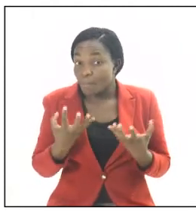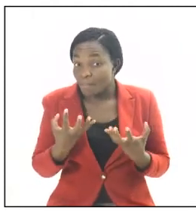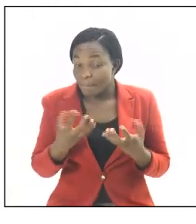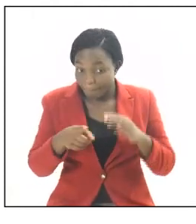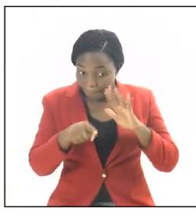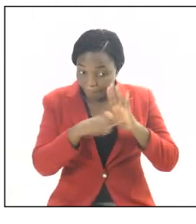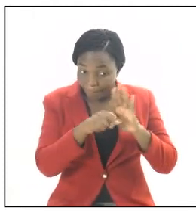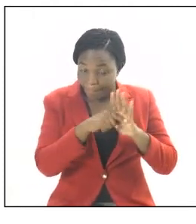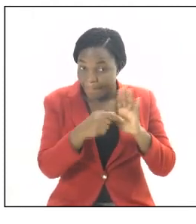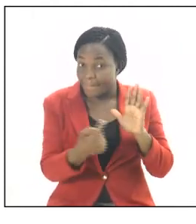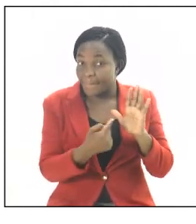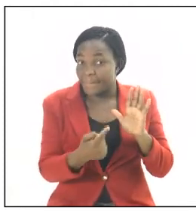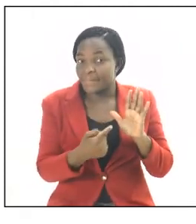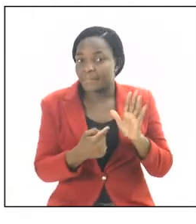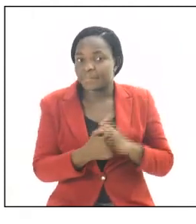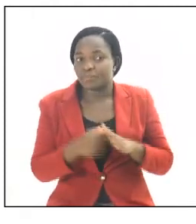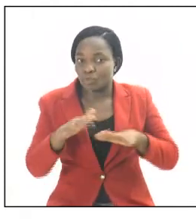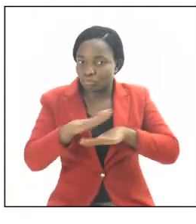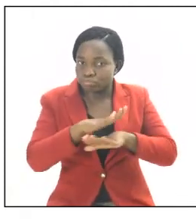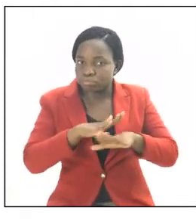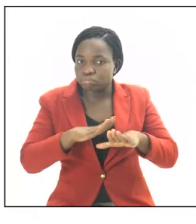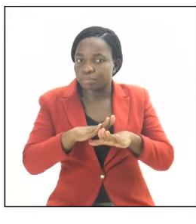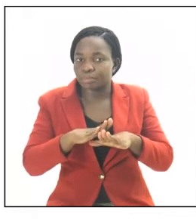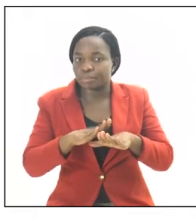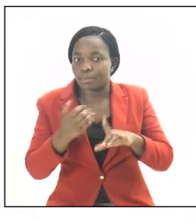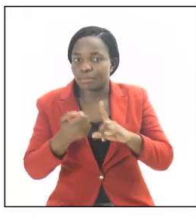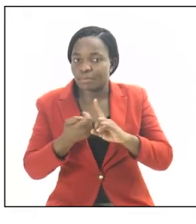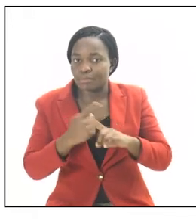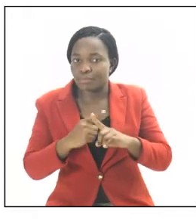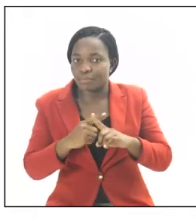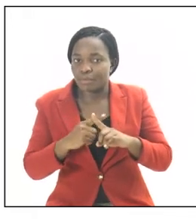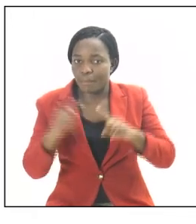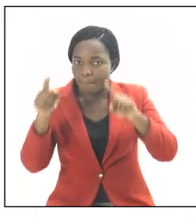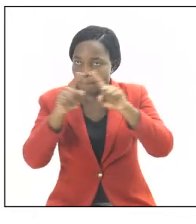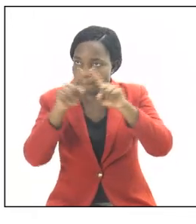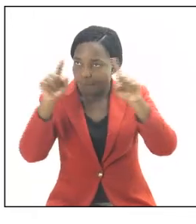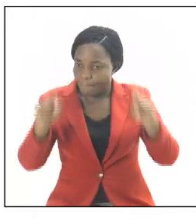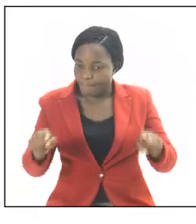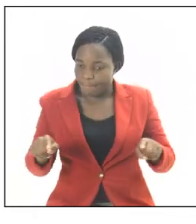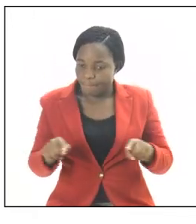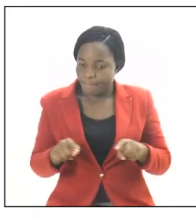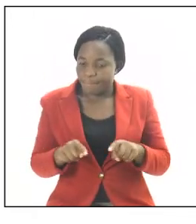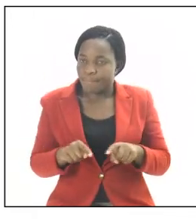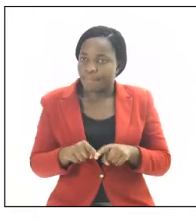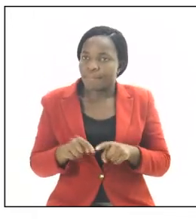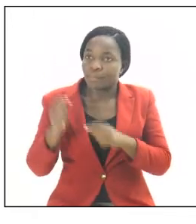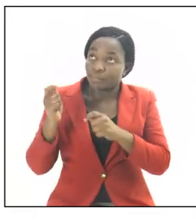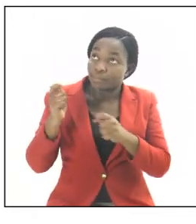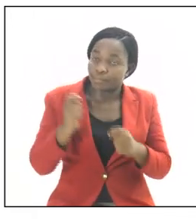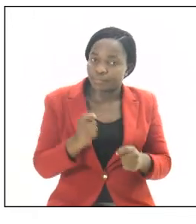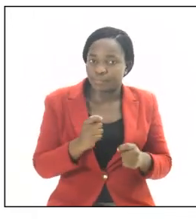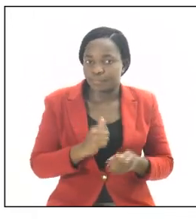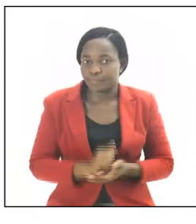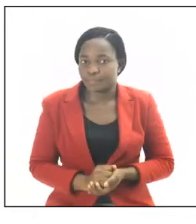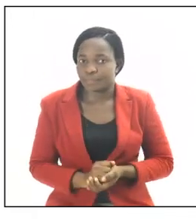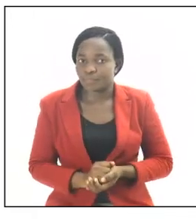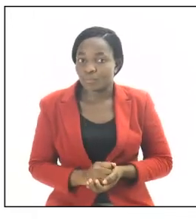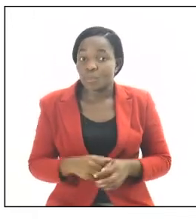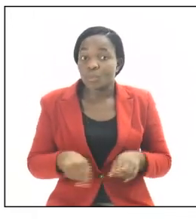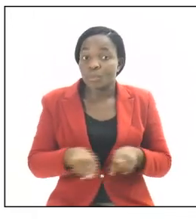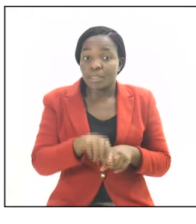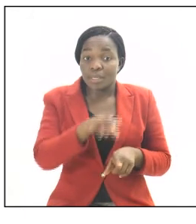subtract the area of the kite from the area of the rectangle. We do 36